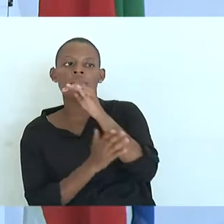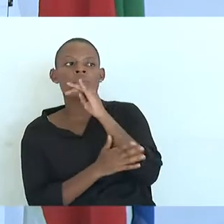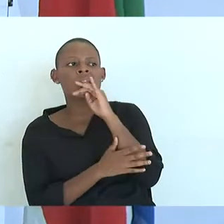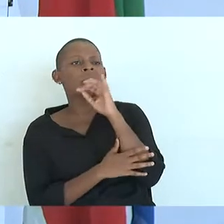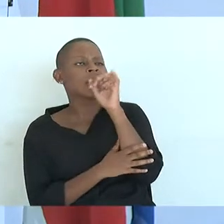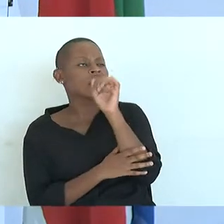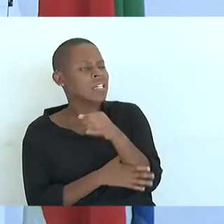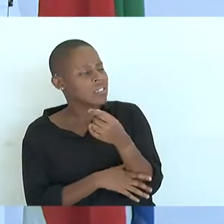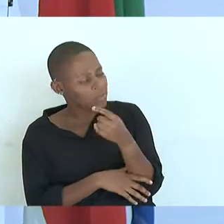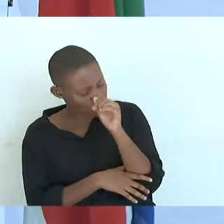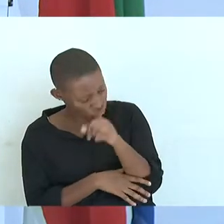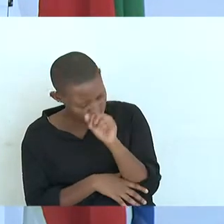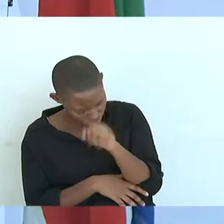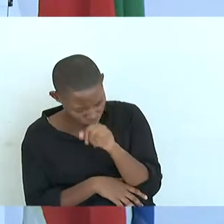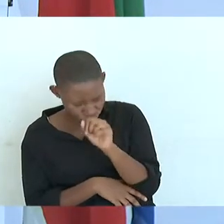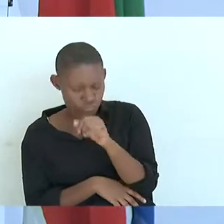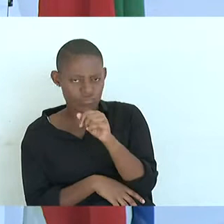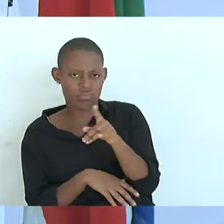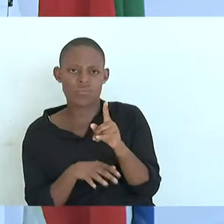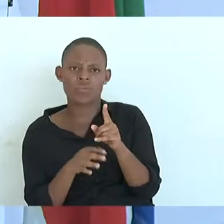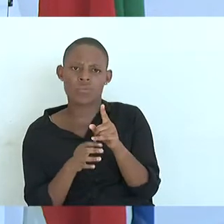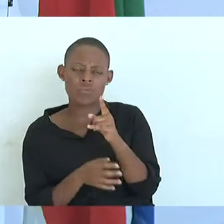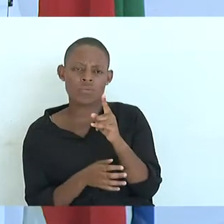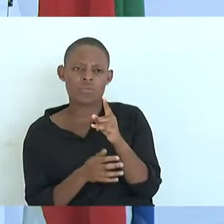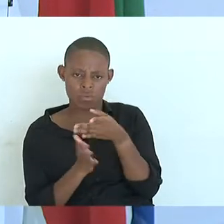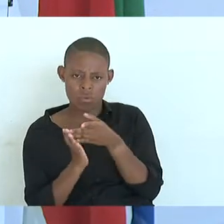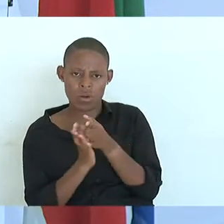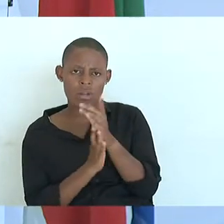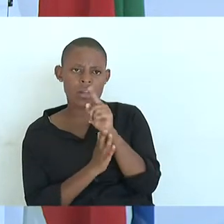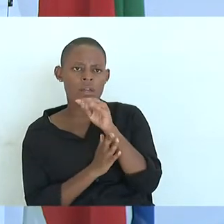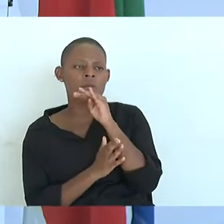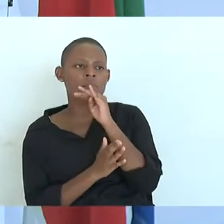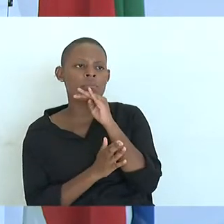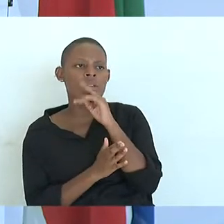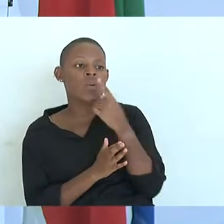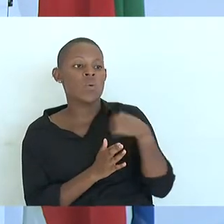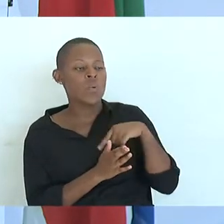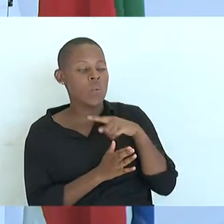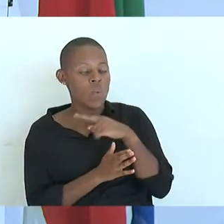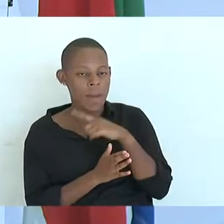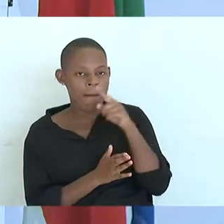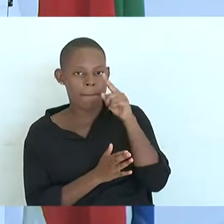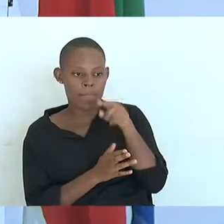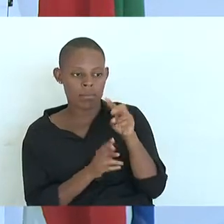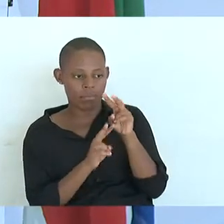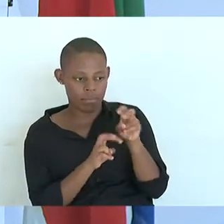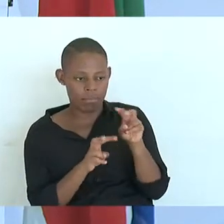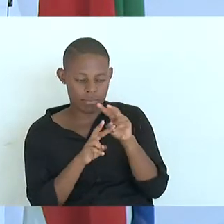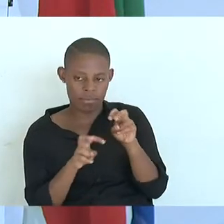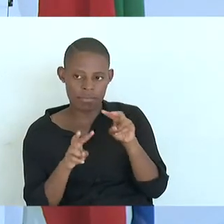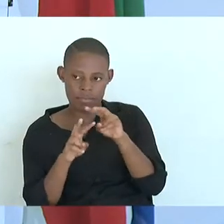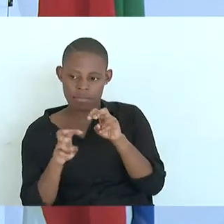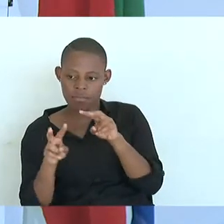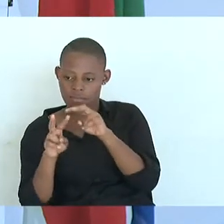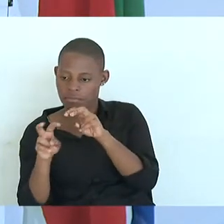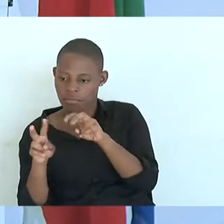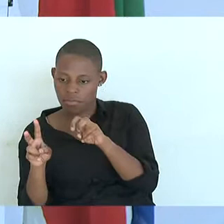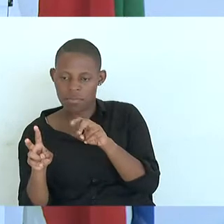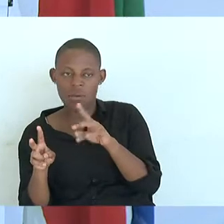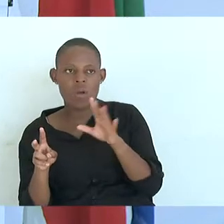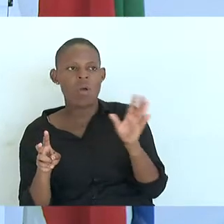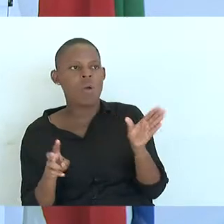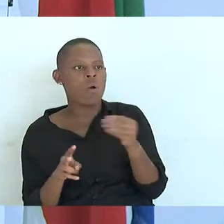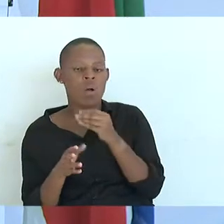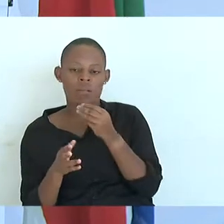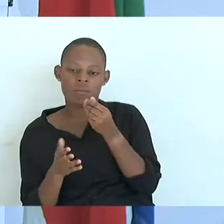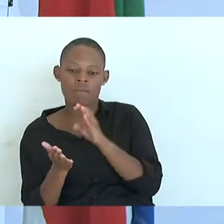follow up all funding institutions, or the ones that Premier was talking about, but